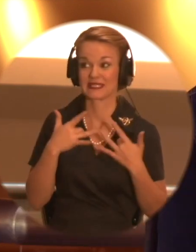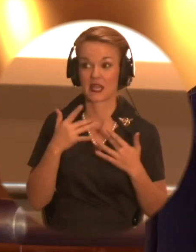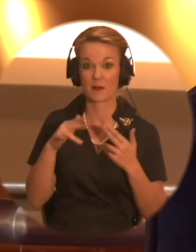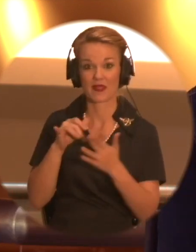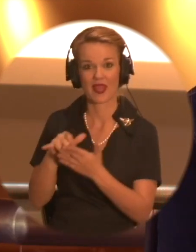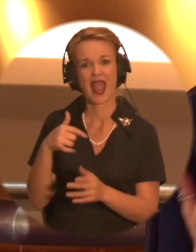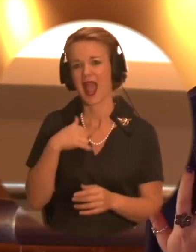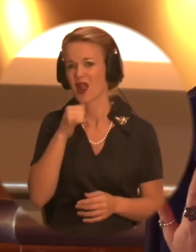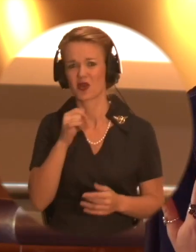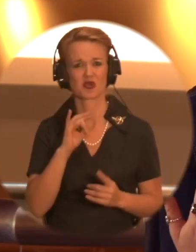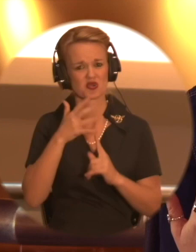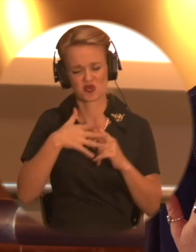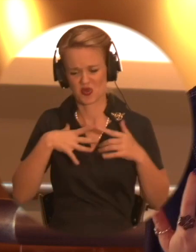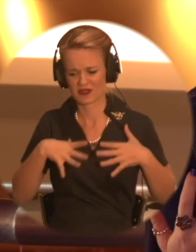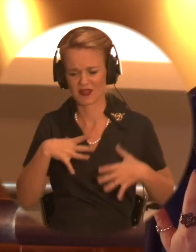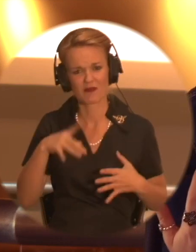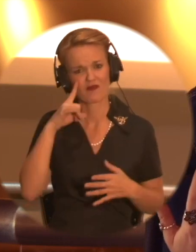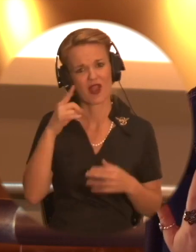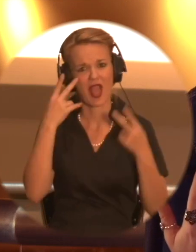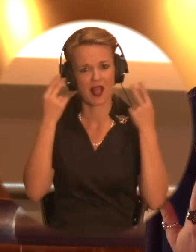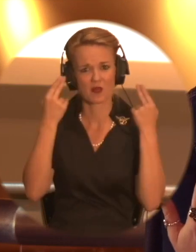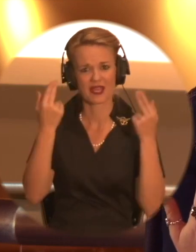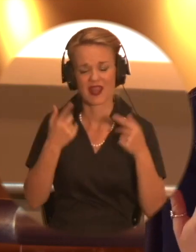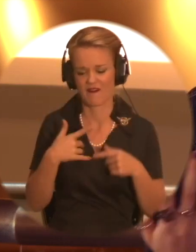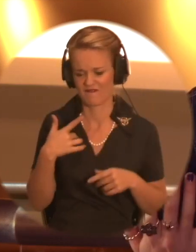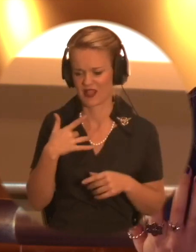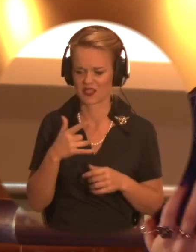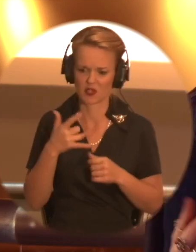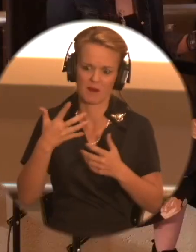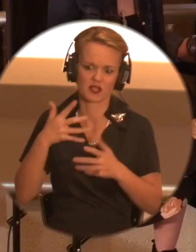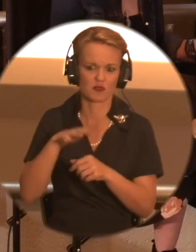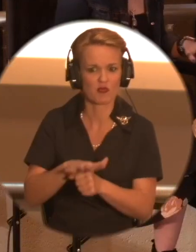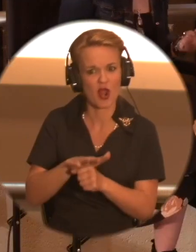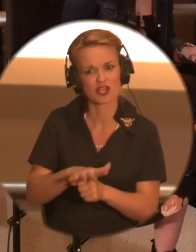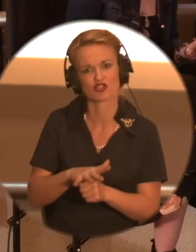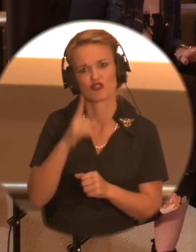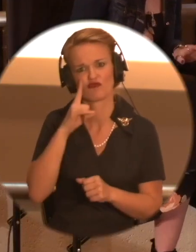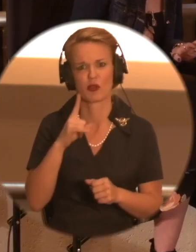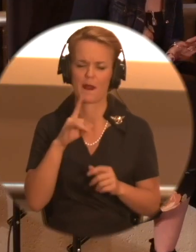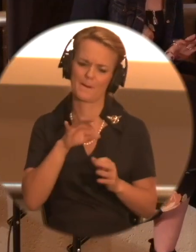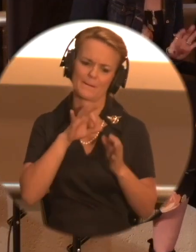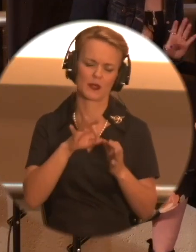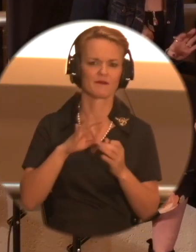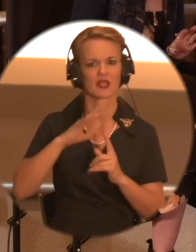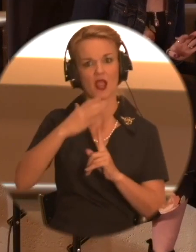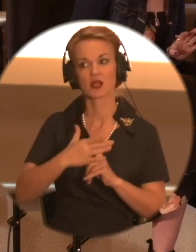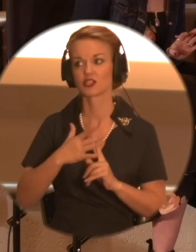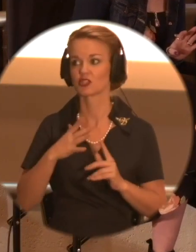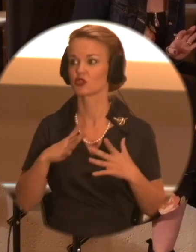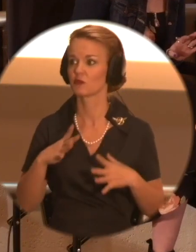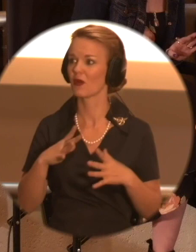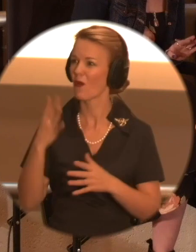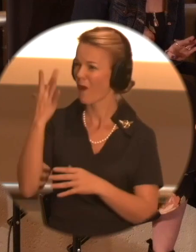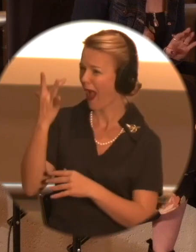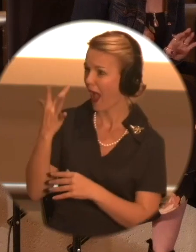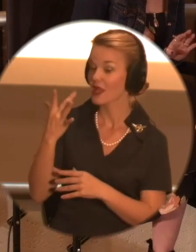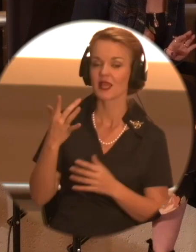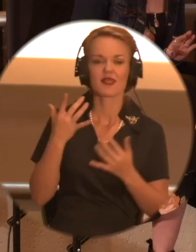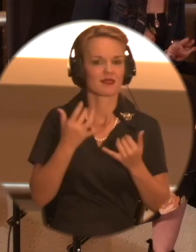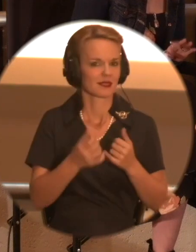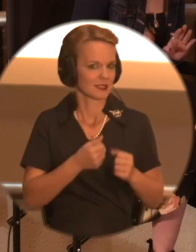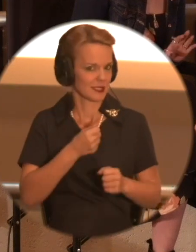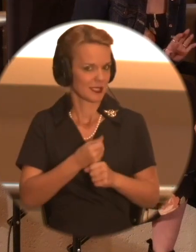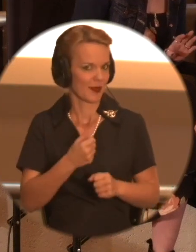dress up for Halloween. I love Halloween, but I feel like there's too much pressure, and my costume's always rough. Well, this year I'm hopeful that I can do it. I want to